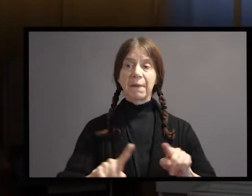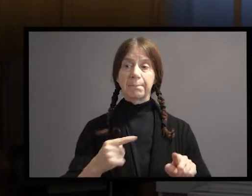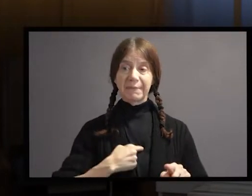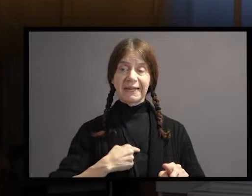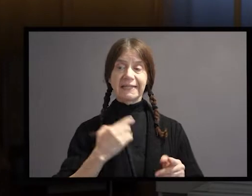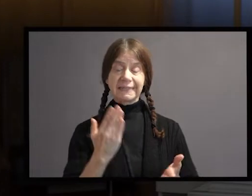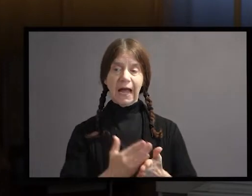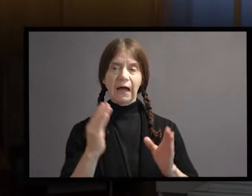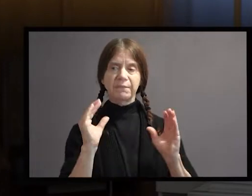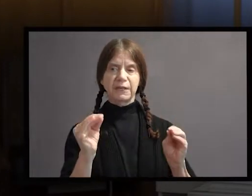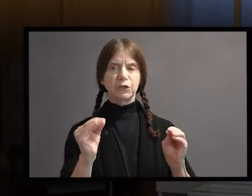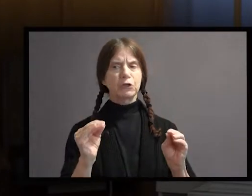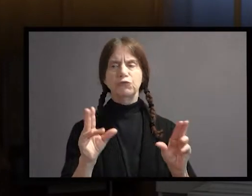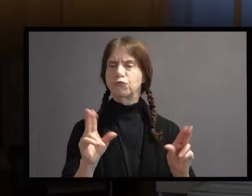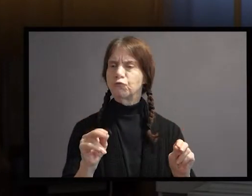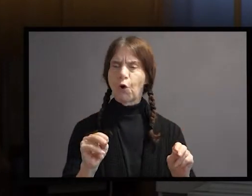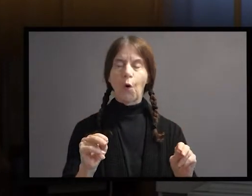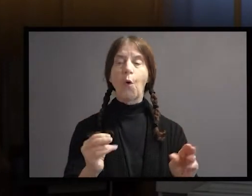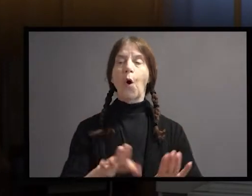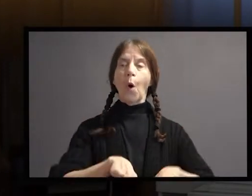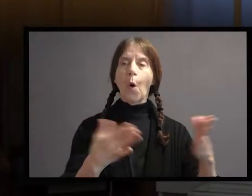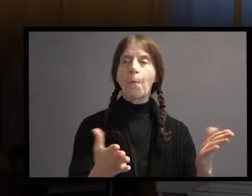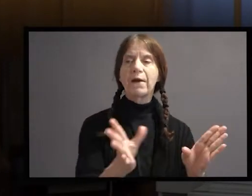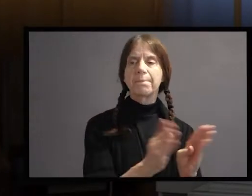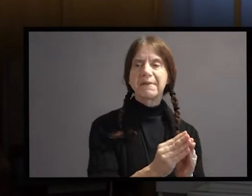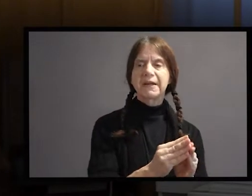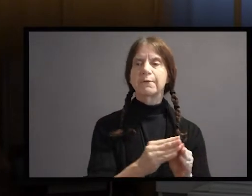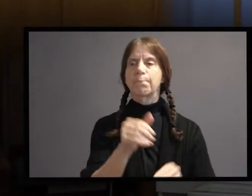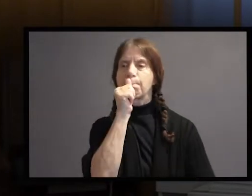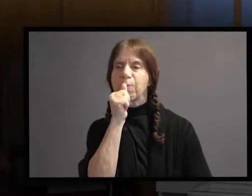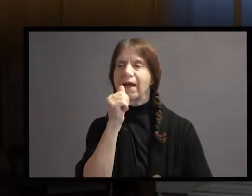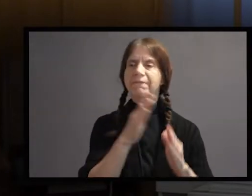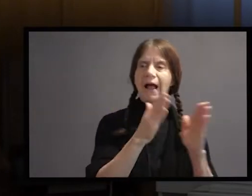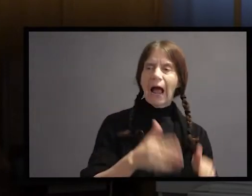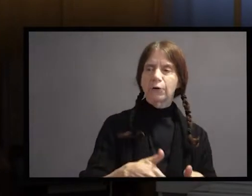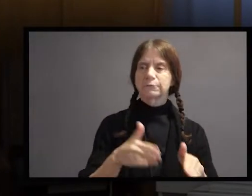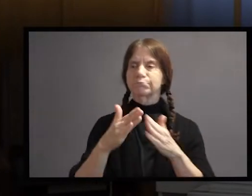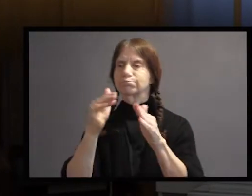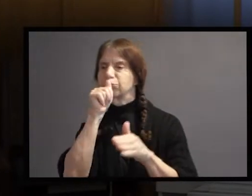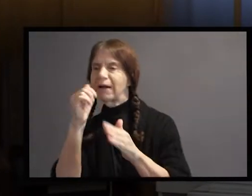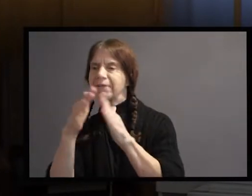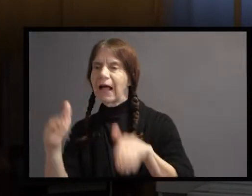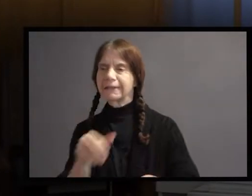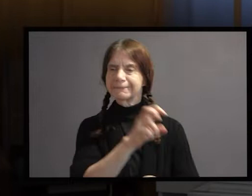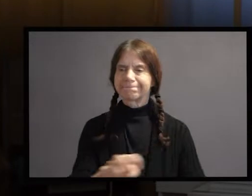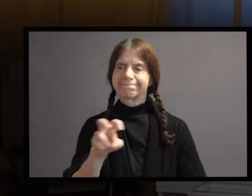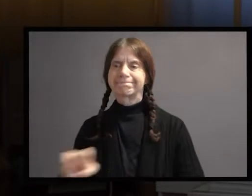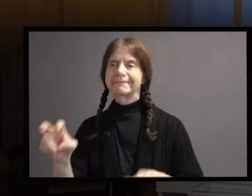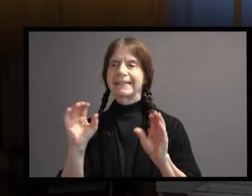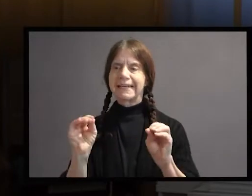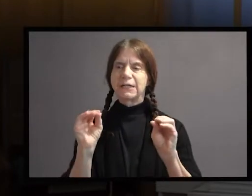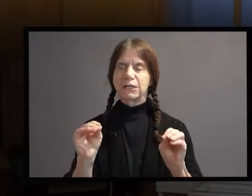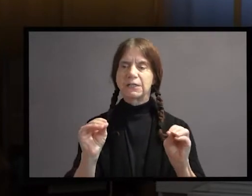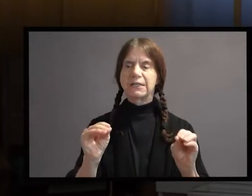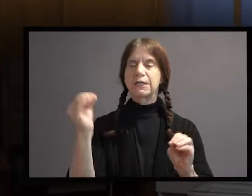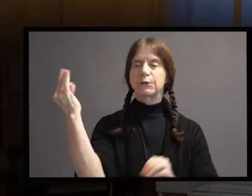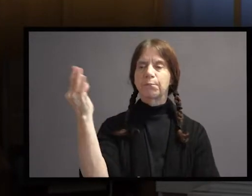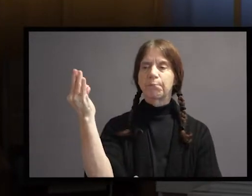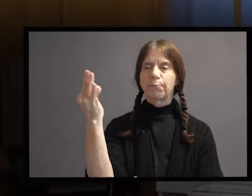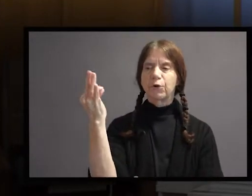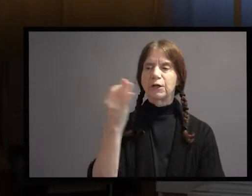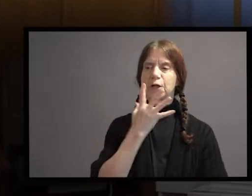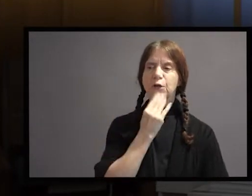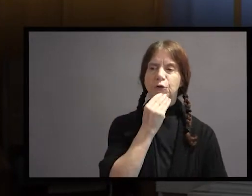and teaching you in public and from house to house, testifying both to Jews and to Greeks of